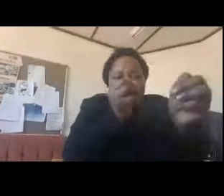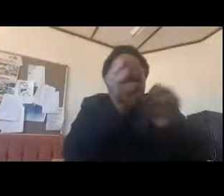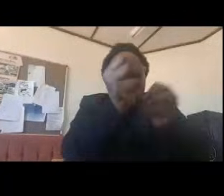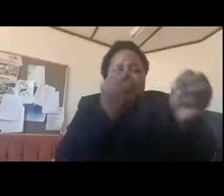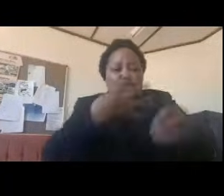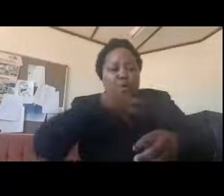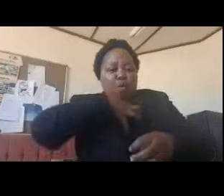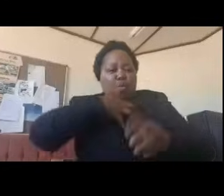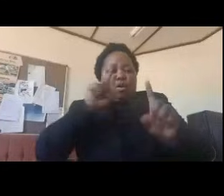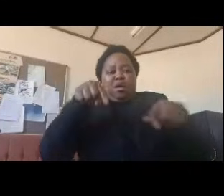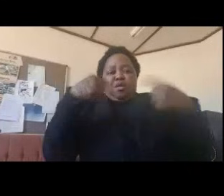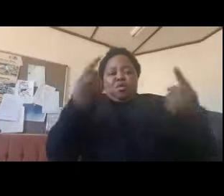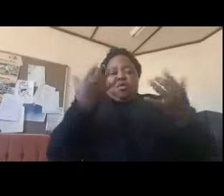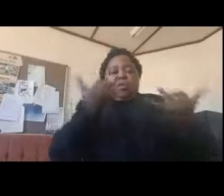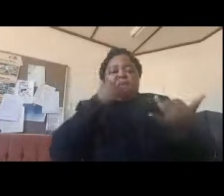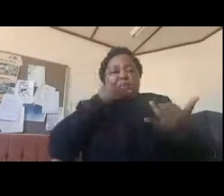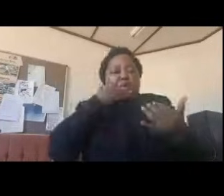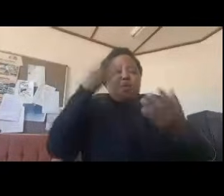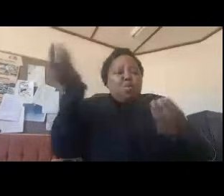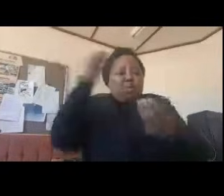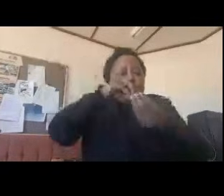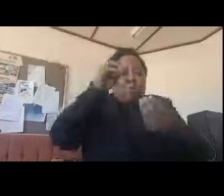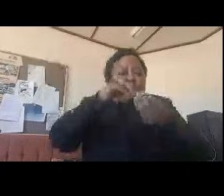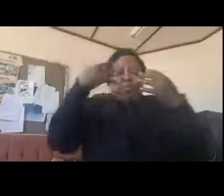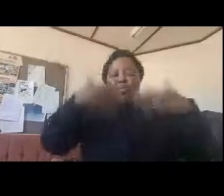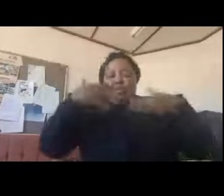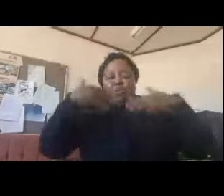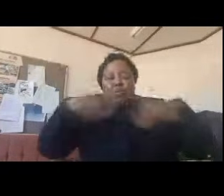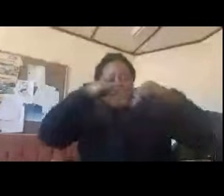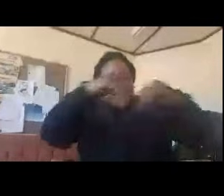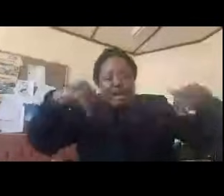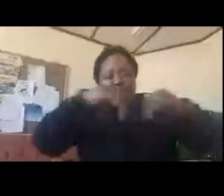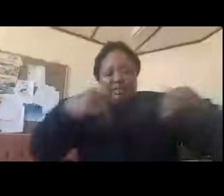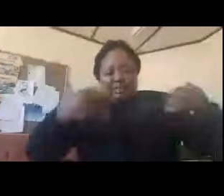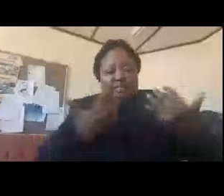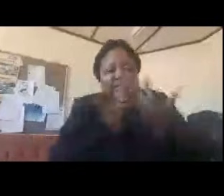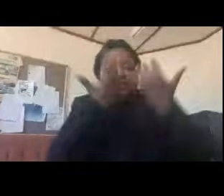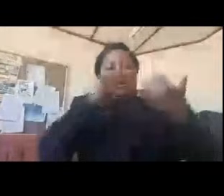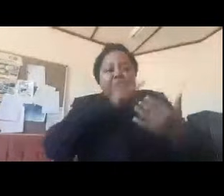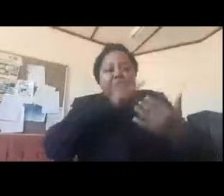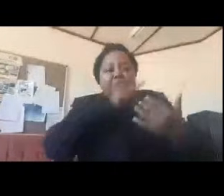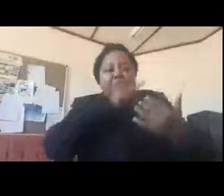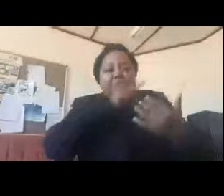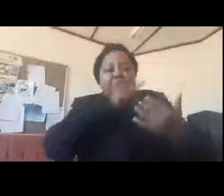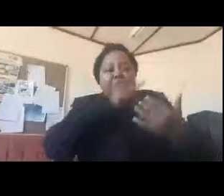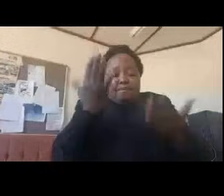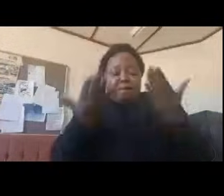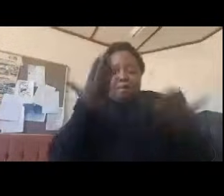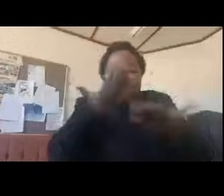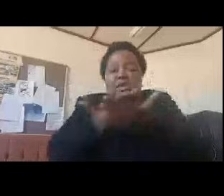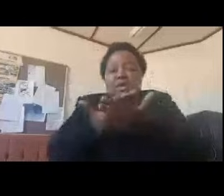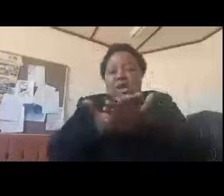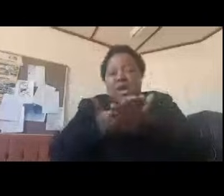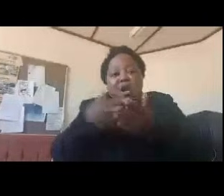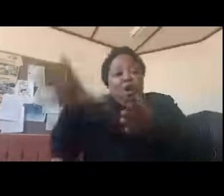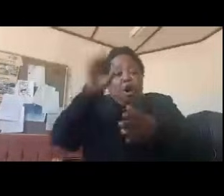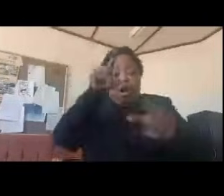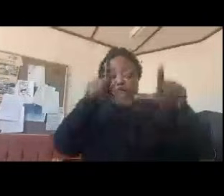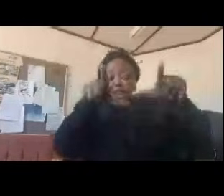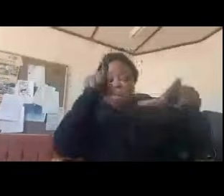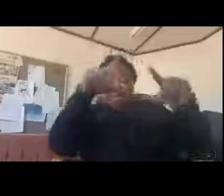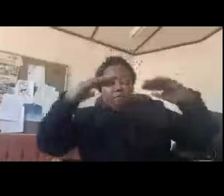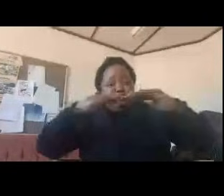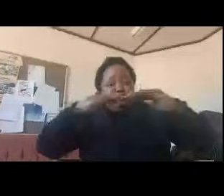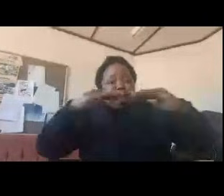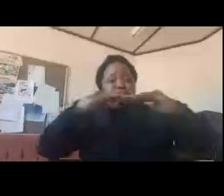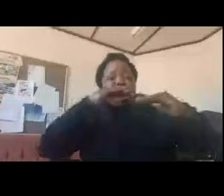the discrimination and the exclusion and the challenges they face. But if we keep everything to the standards, ensuring that there are lightings, if